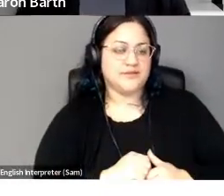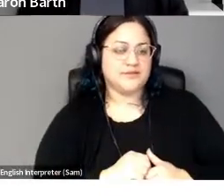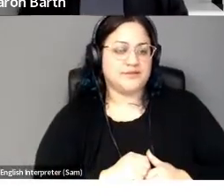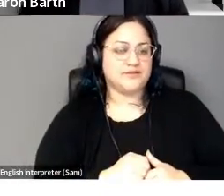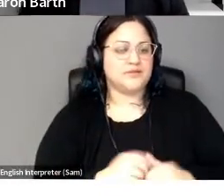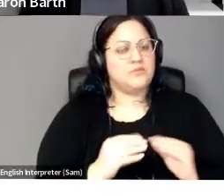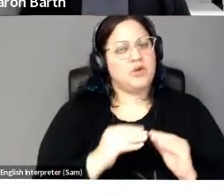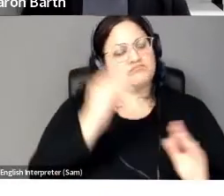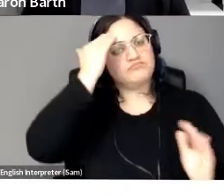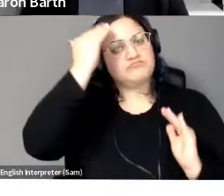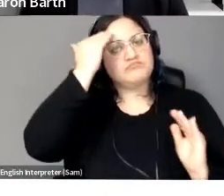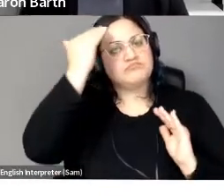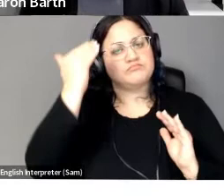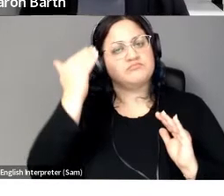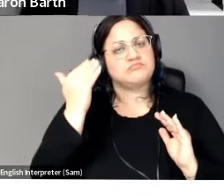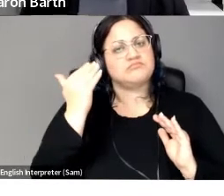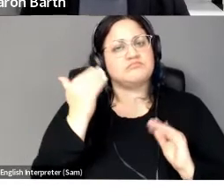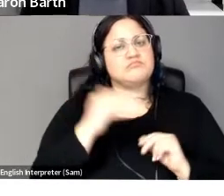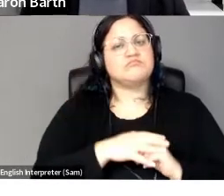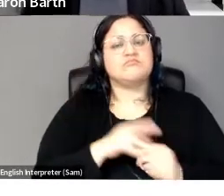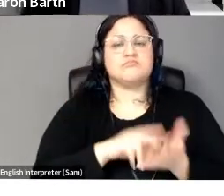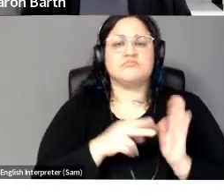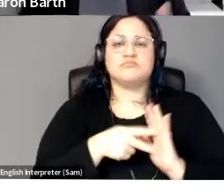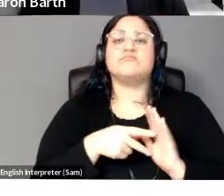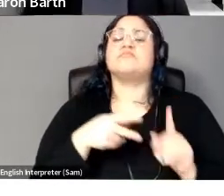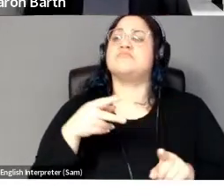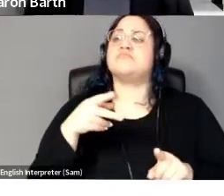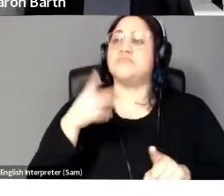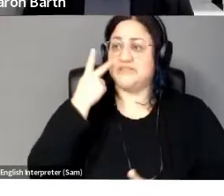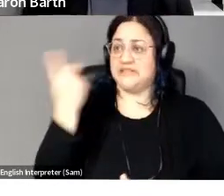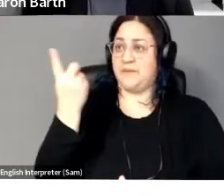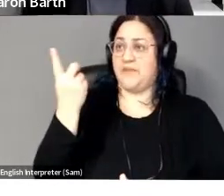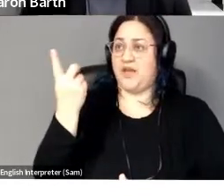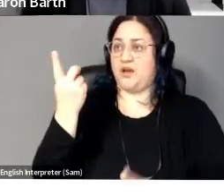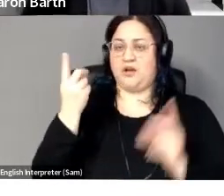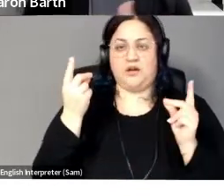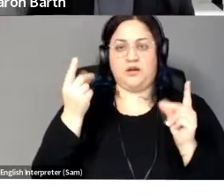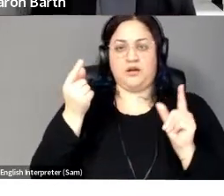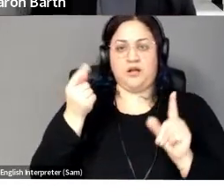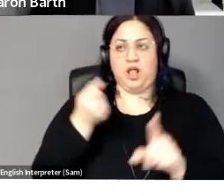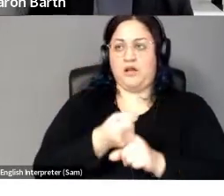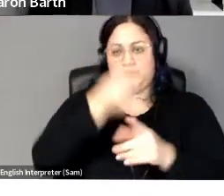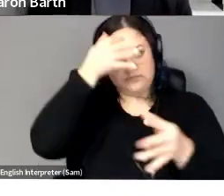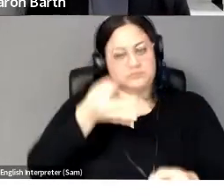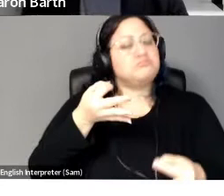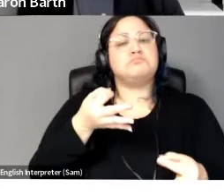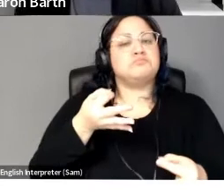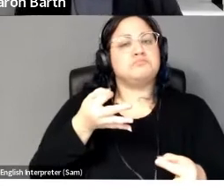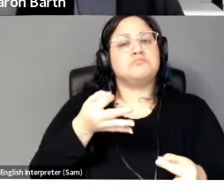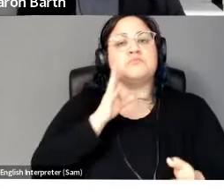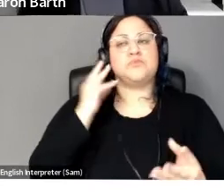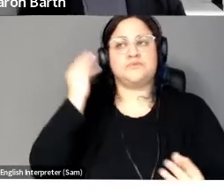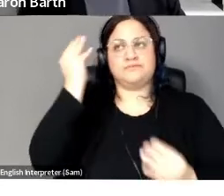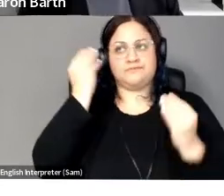assumptions, our beliefs, and the inferences that we're drawing, right? And once we're aware of those and we can analyze them, then we can evaluate them. Is this a